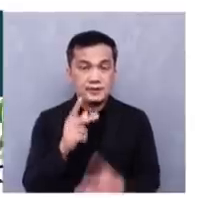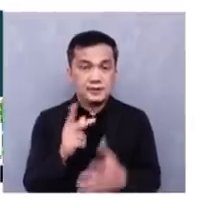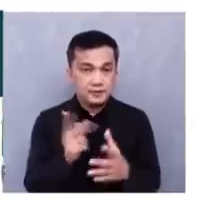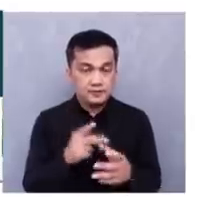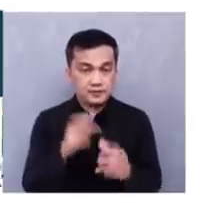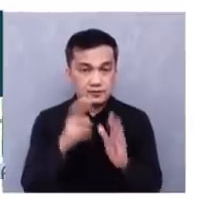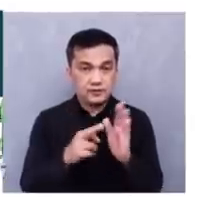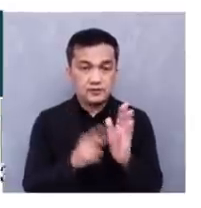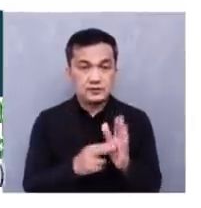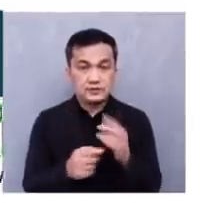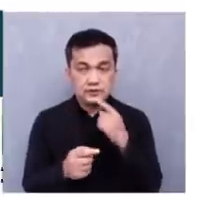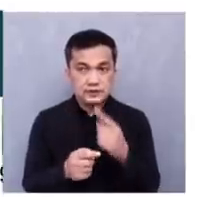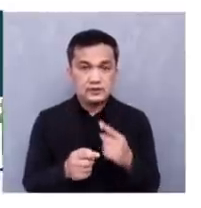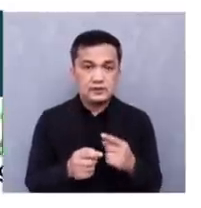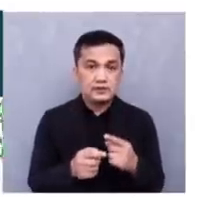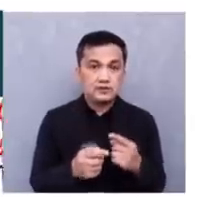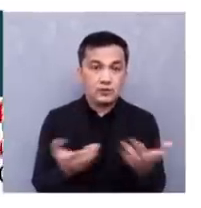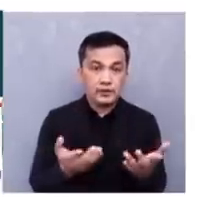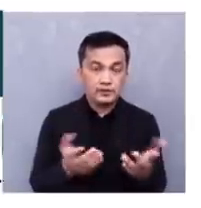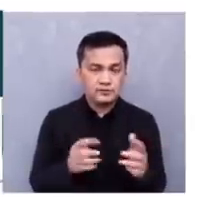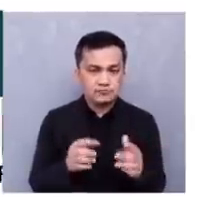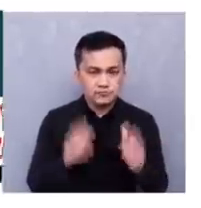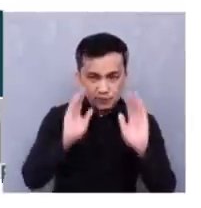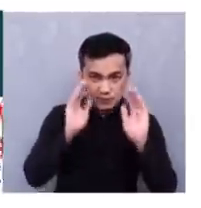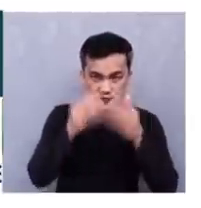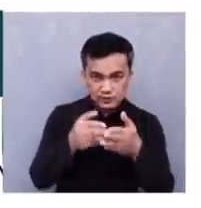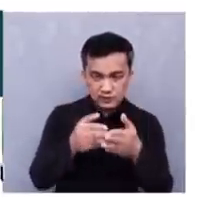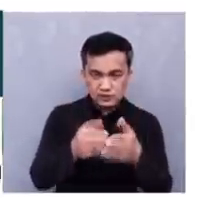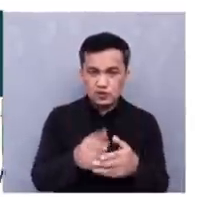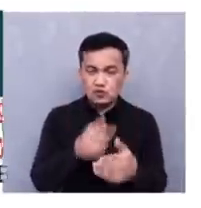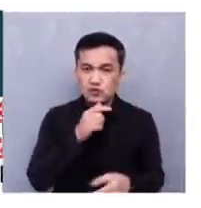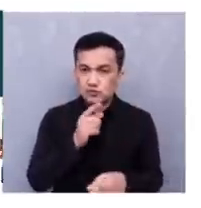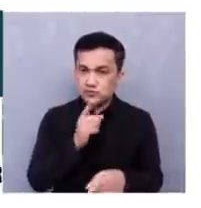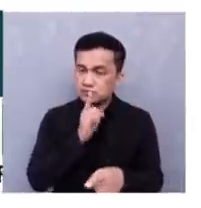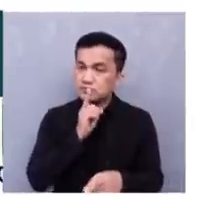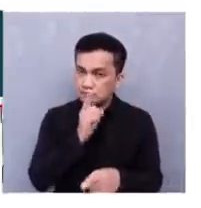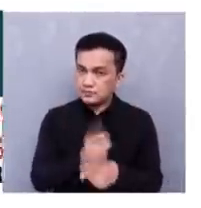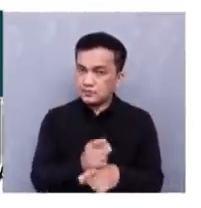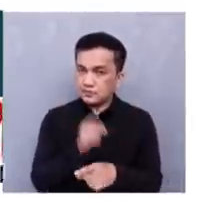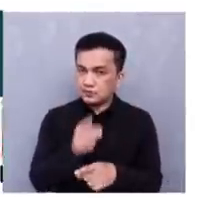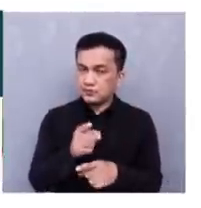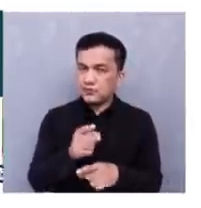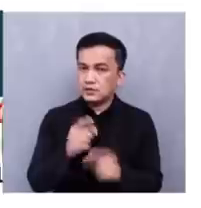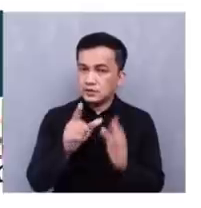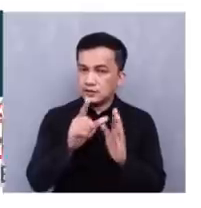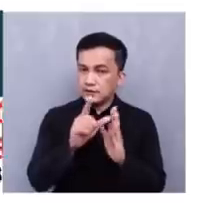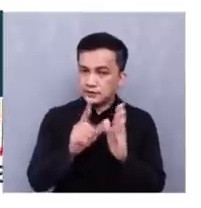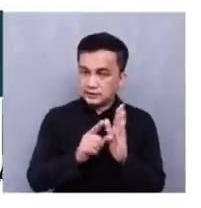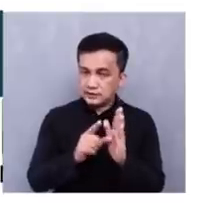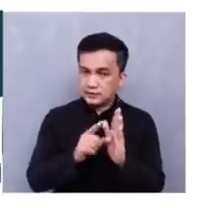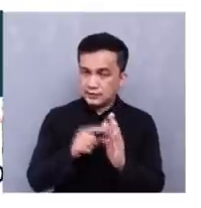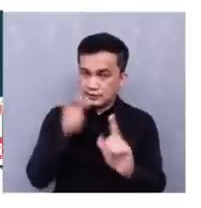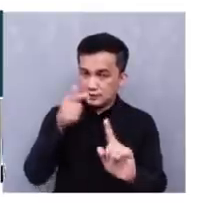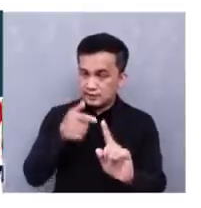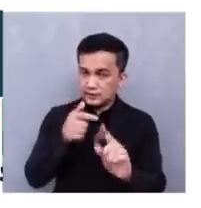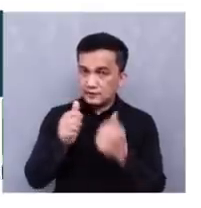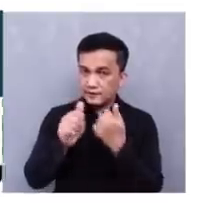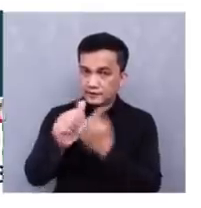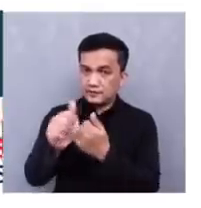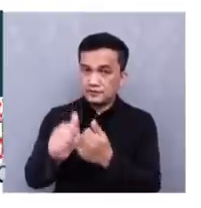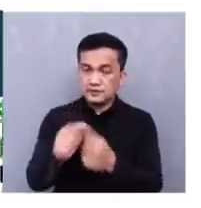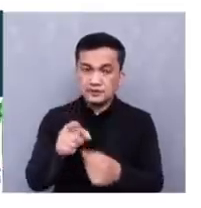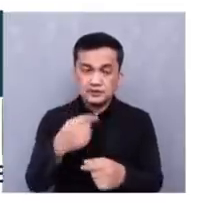when where you're going to concentrate on, is to make sure that, you know, the legislative agenda is followed, because as you correctly pointed out,